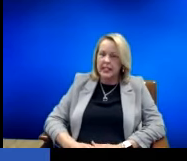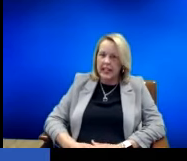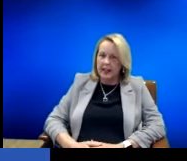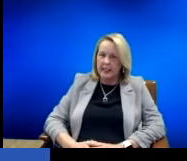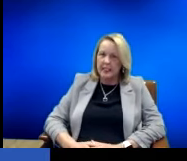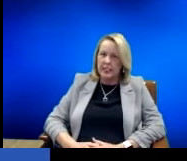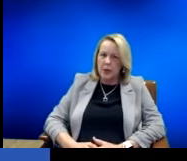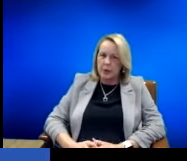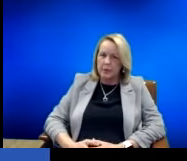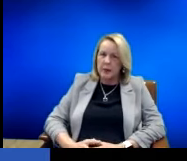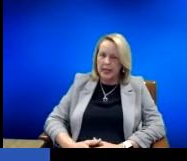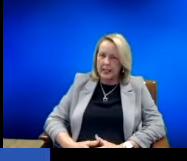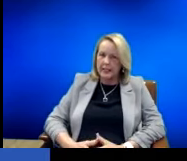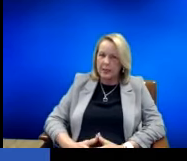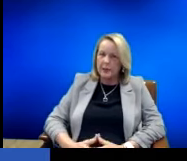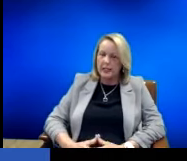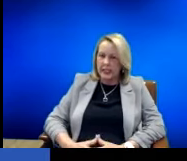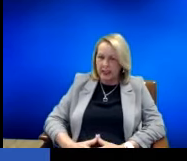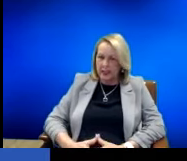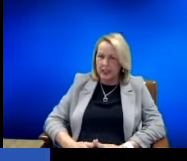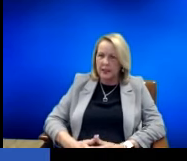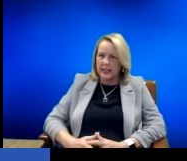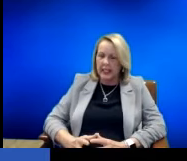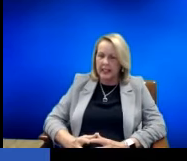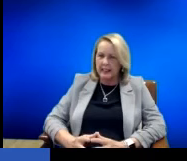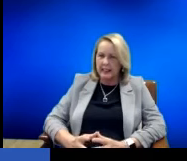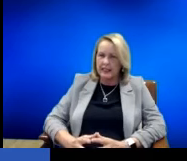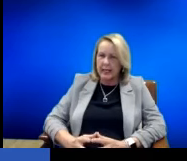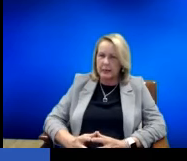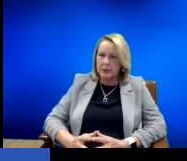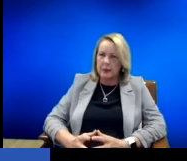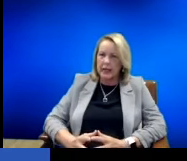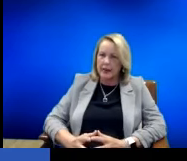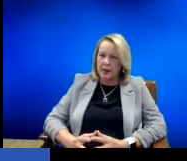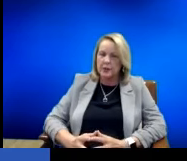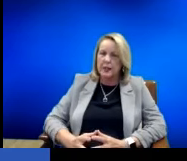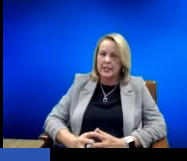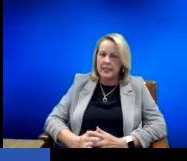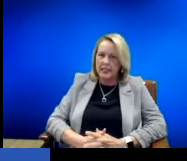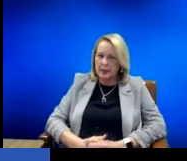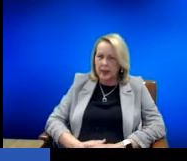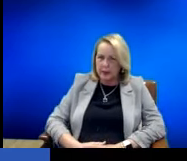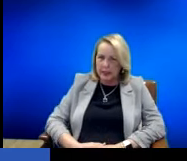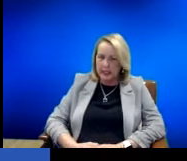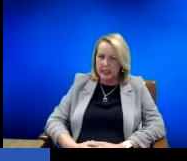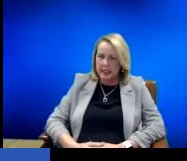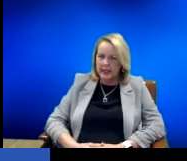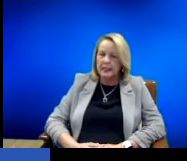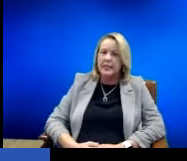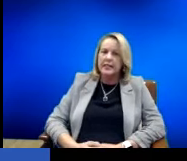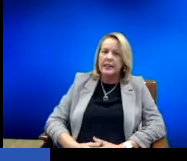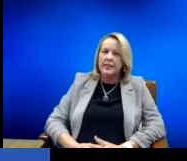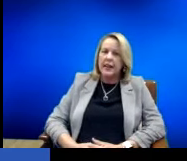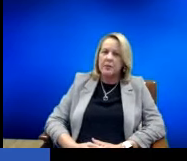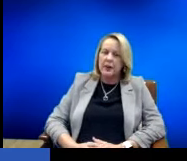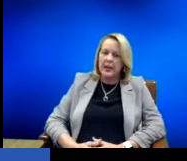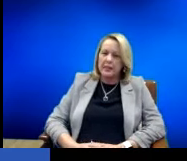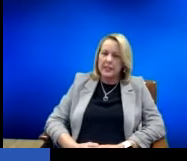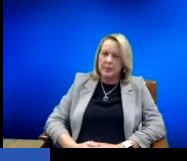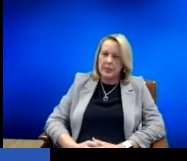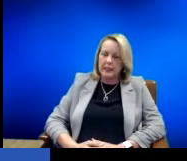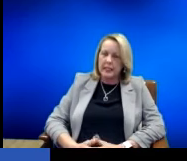the account is opened by someone else. So if an account is established by an authorized legal representative, they